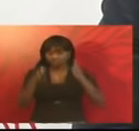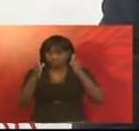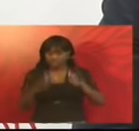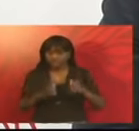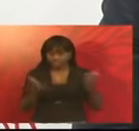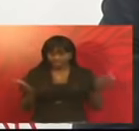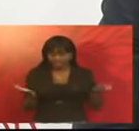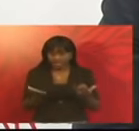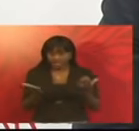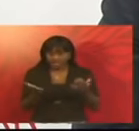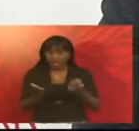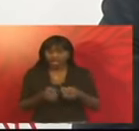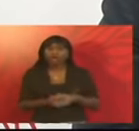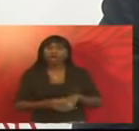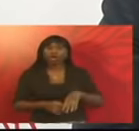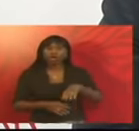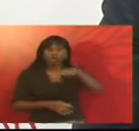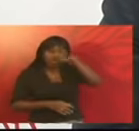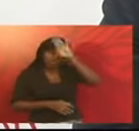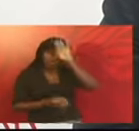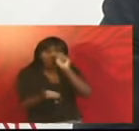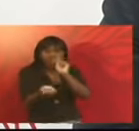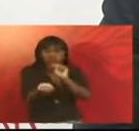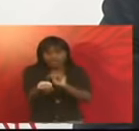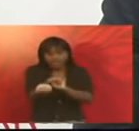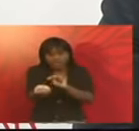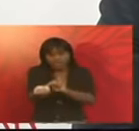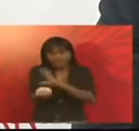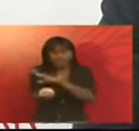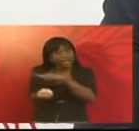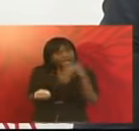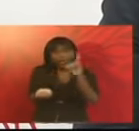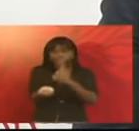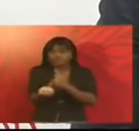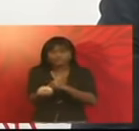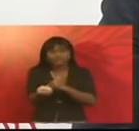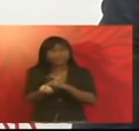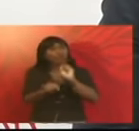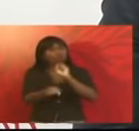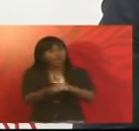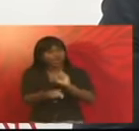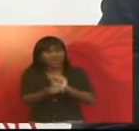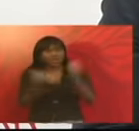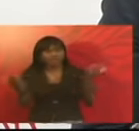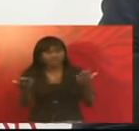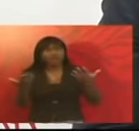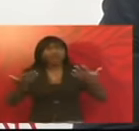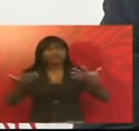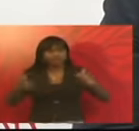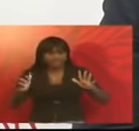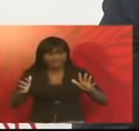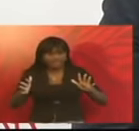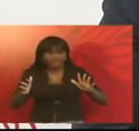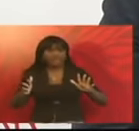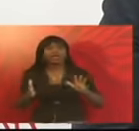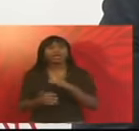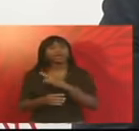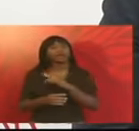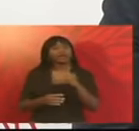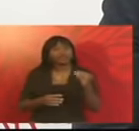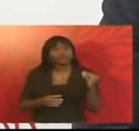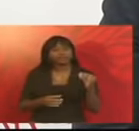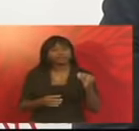particularly Cuban nurses and doctors who are already in the system, and also